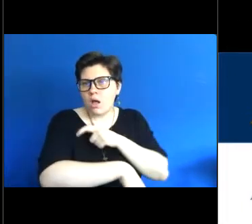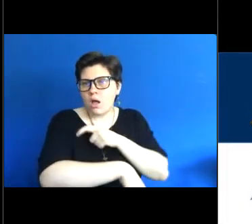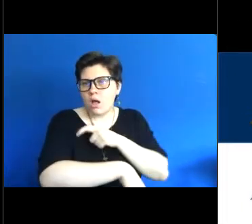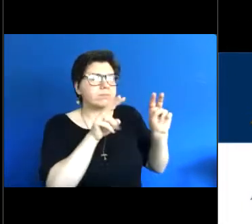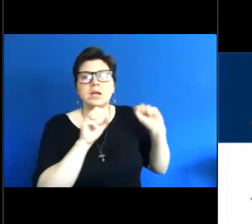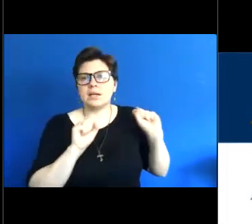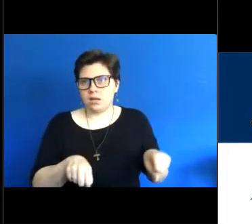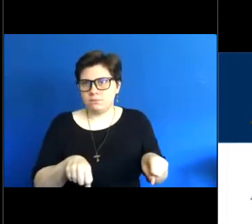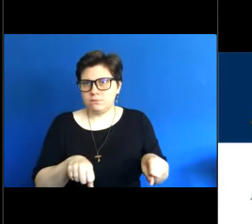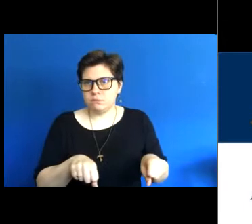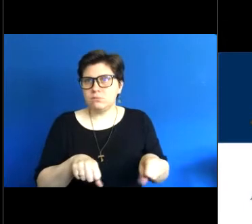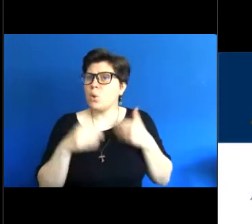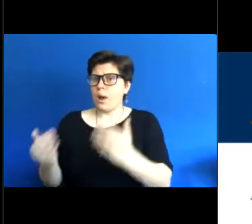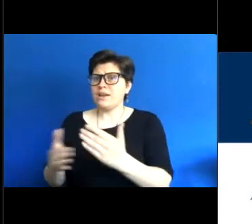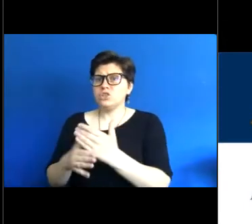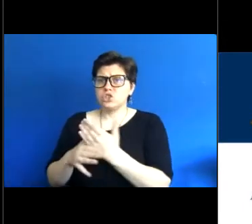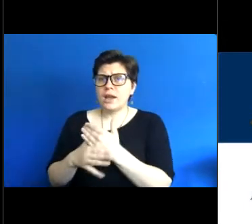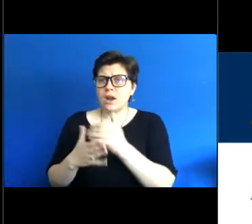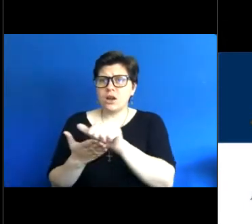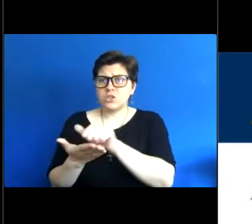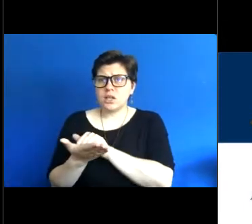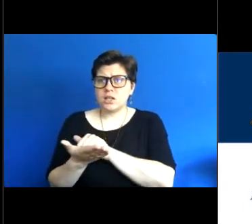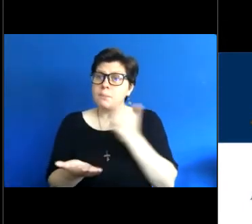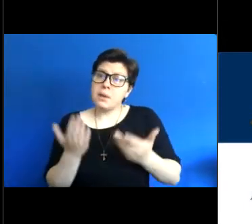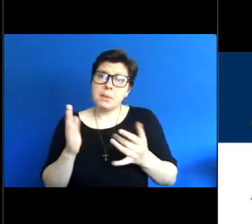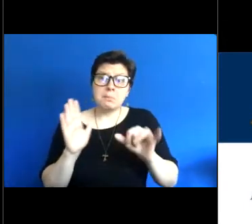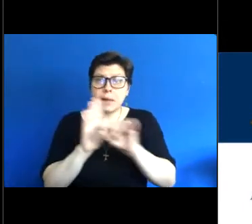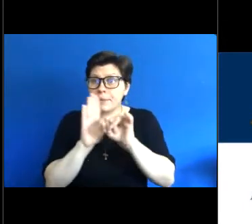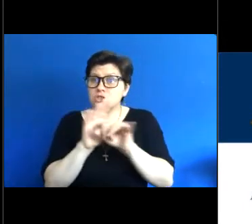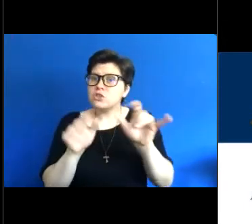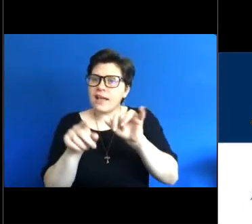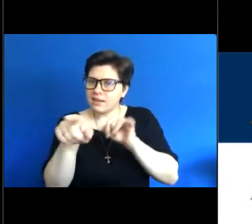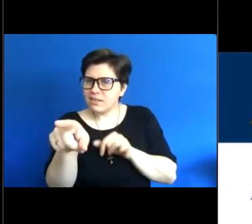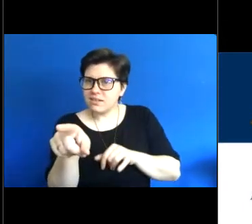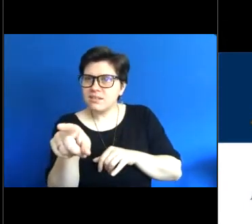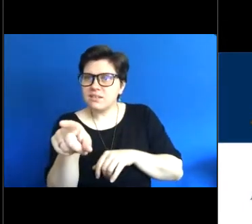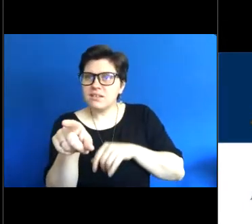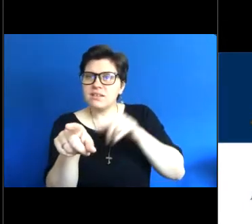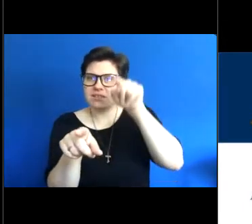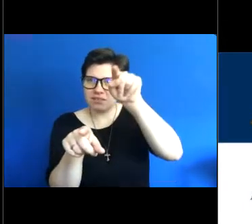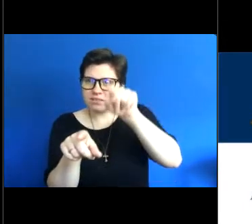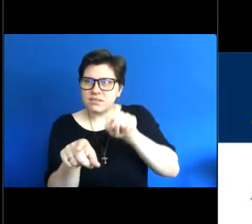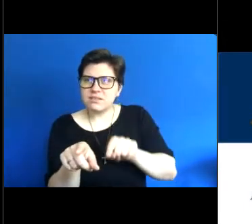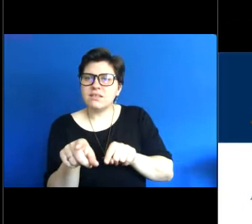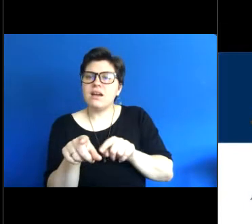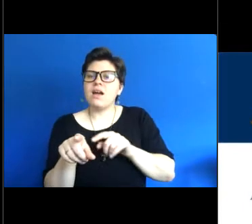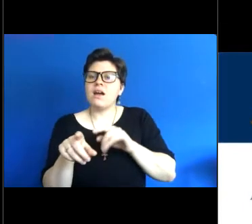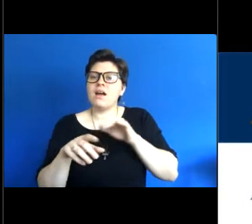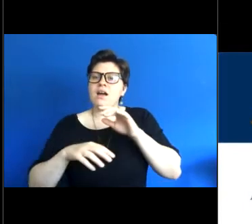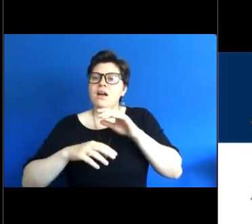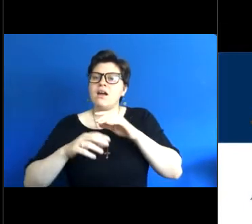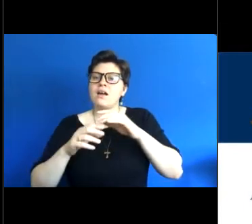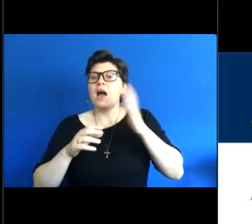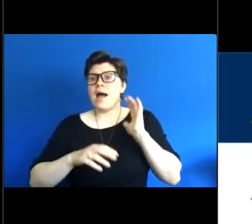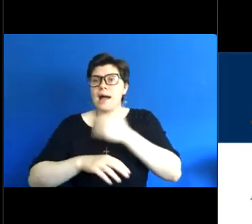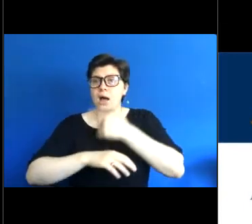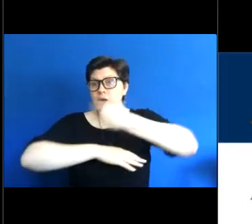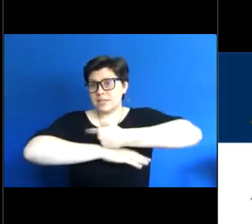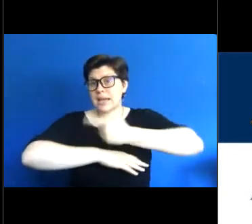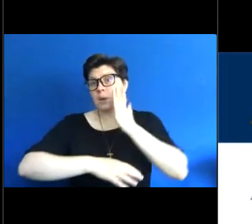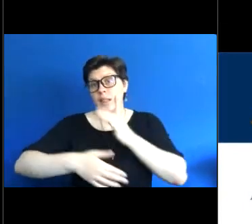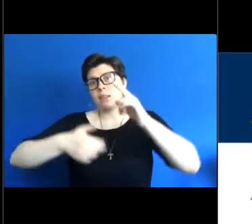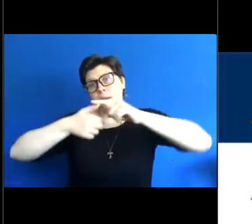can share with them an agenda, maybe in an image like what we have on the right, to say, this is exactly what our day is going to look like.